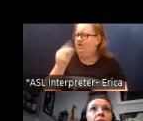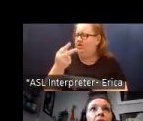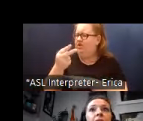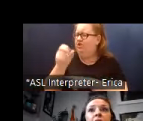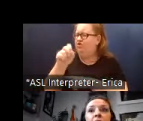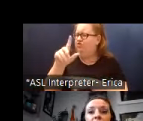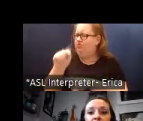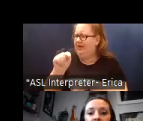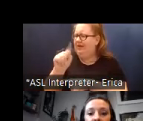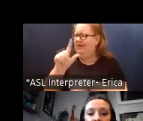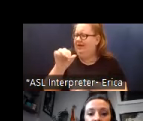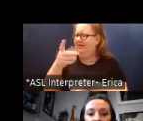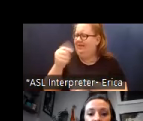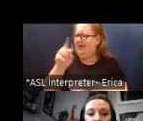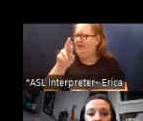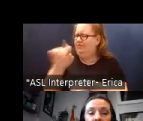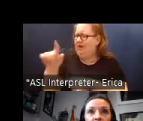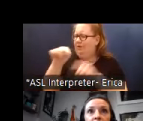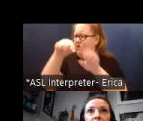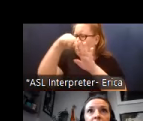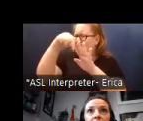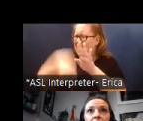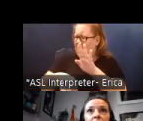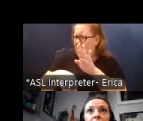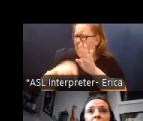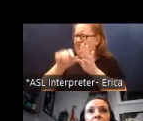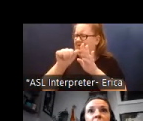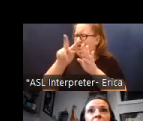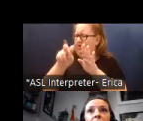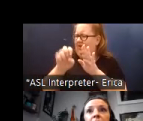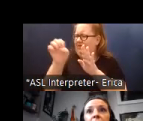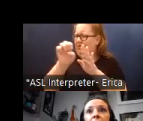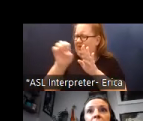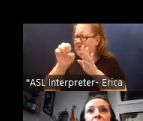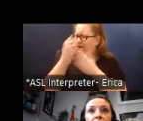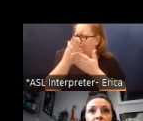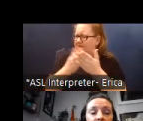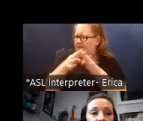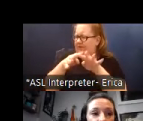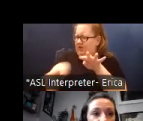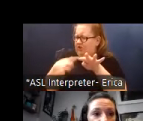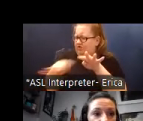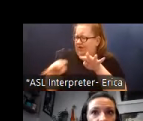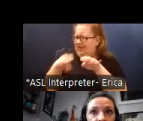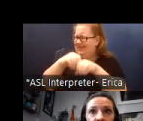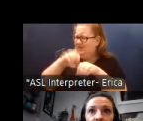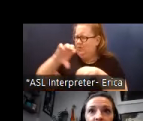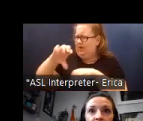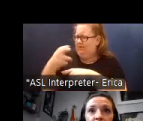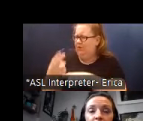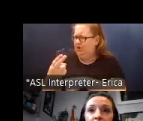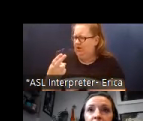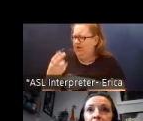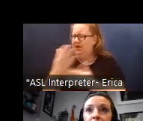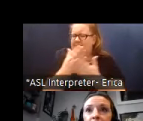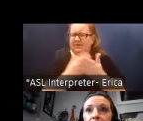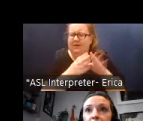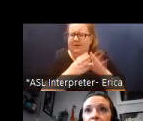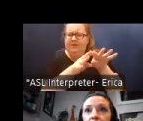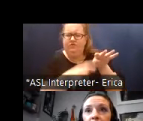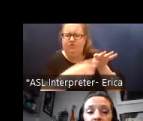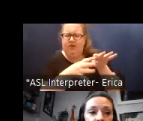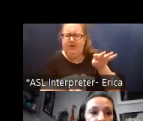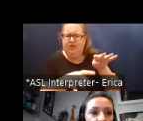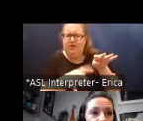go southwards down Avenue E, with some of it draining into Constable Hook and some of it draining into